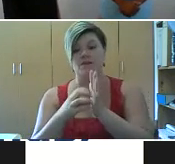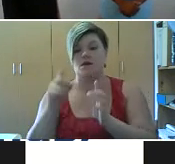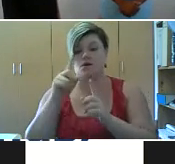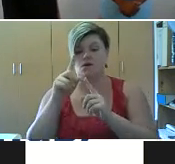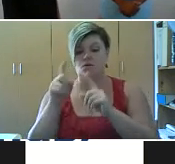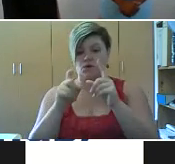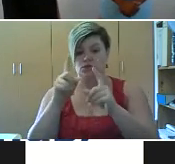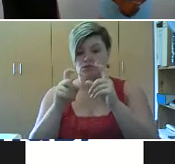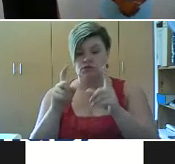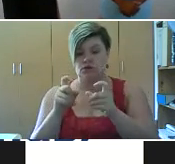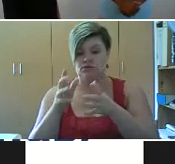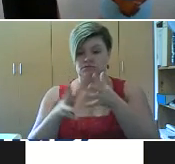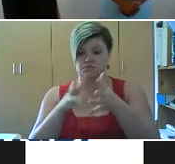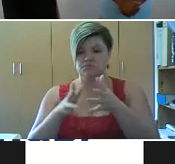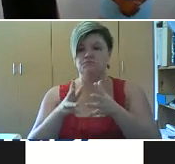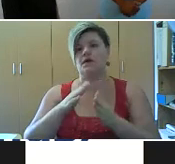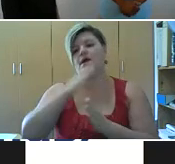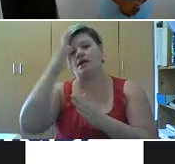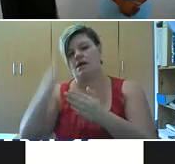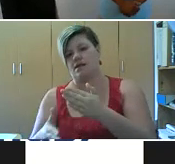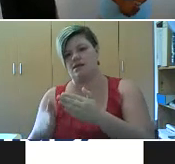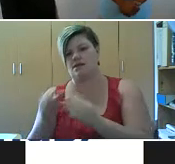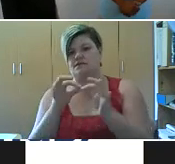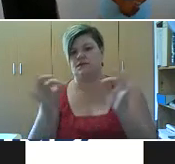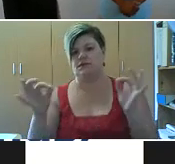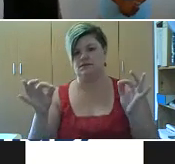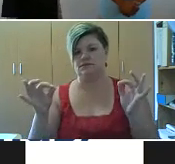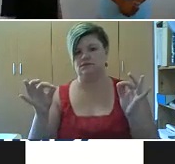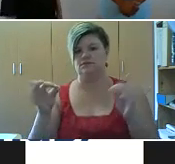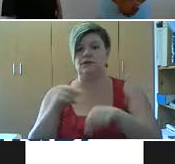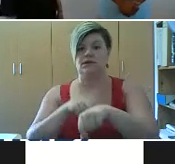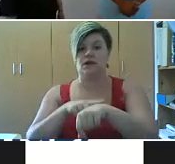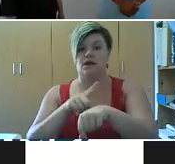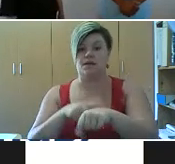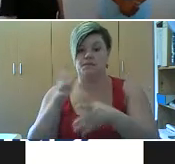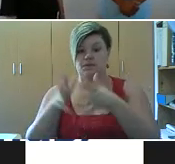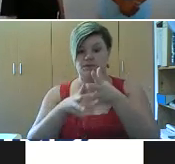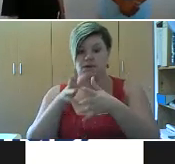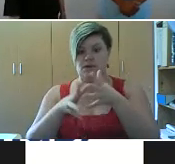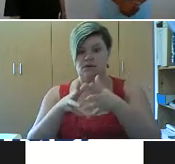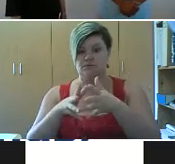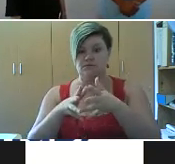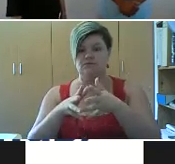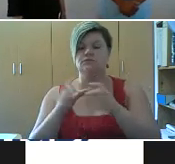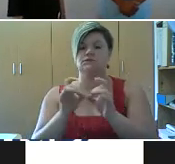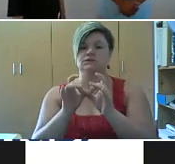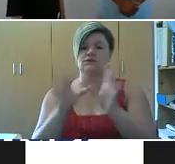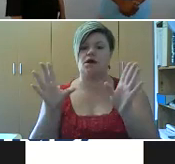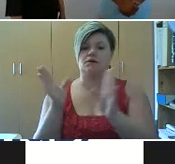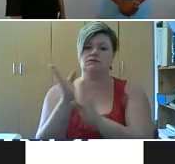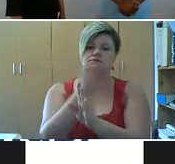question signs tend to come at the end. Time signs tend to come at the